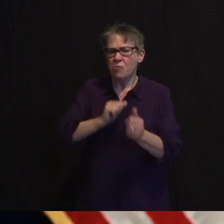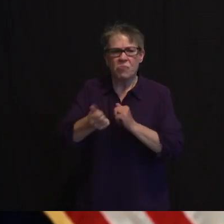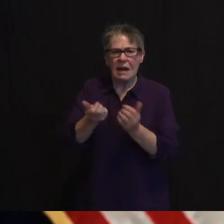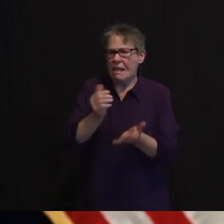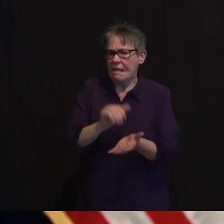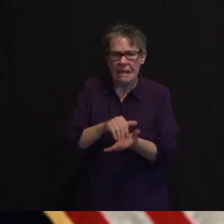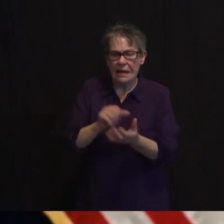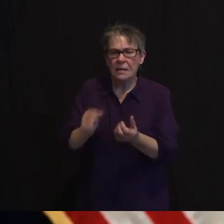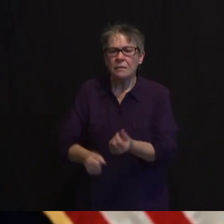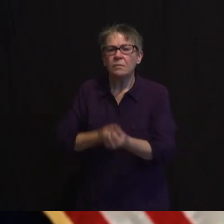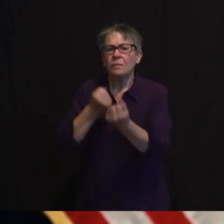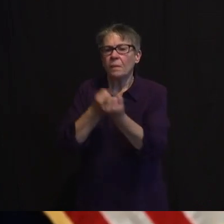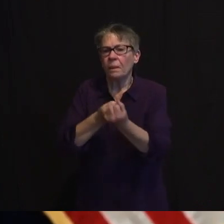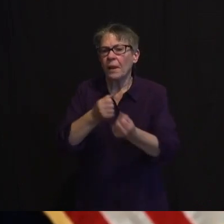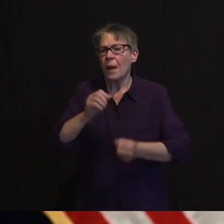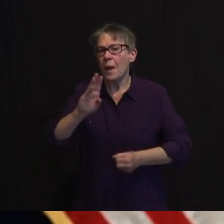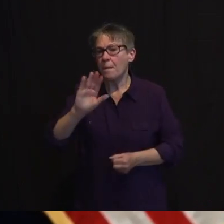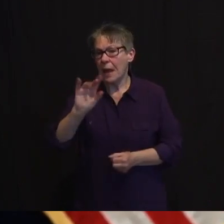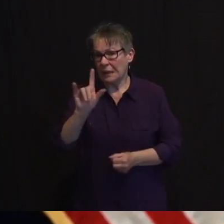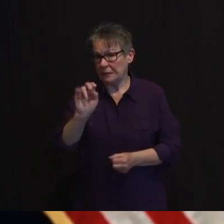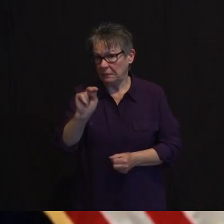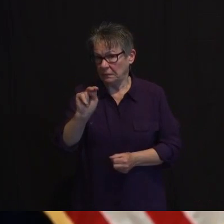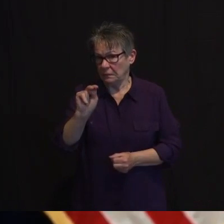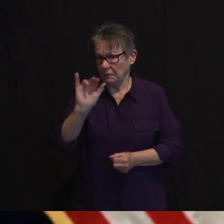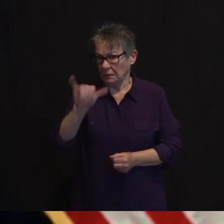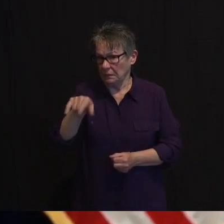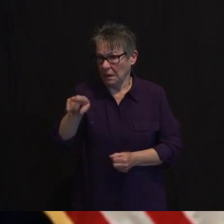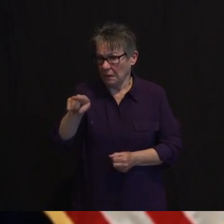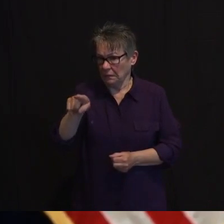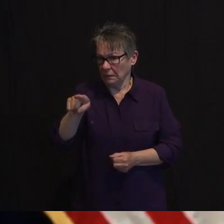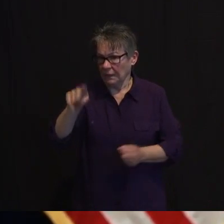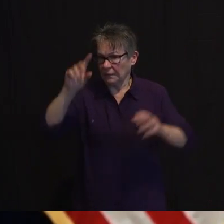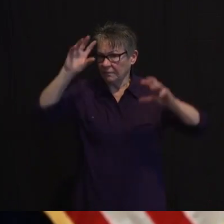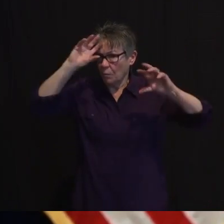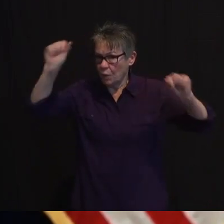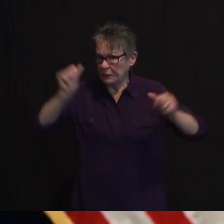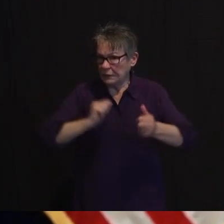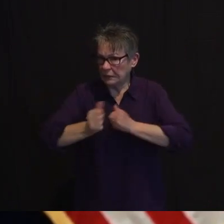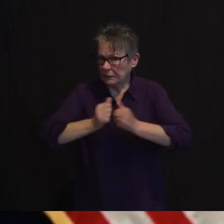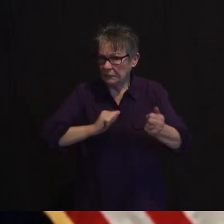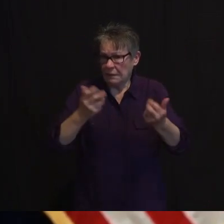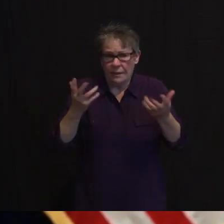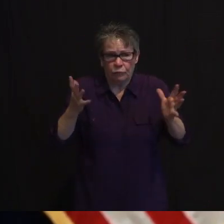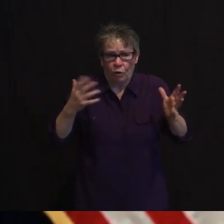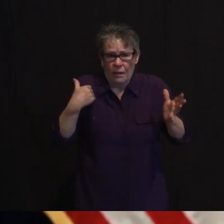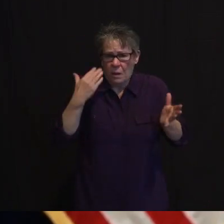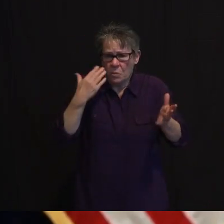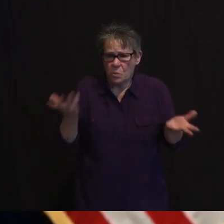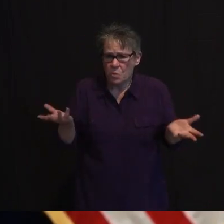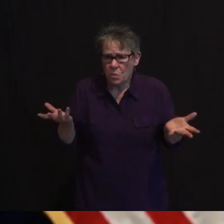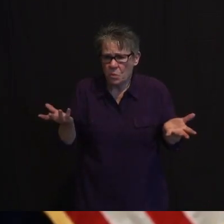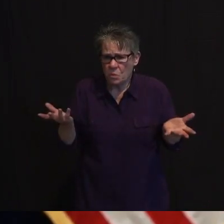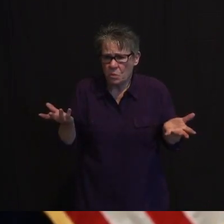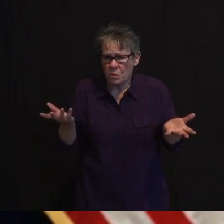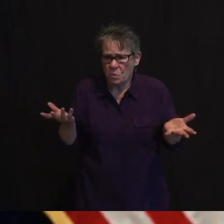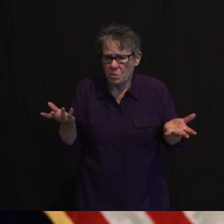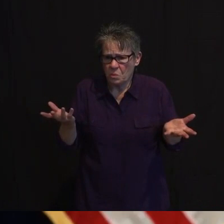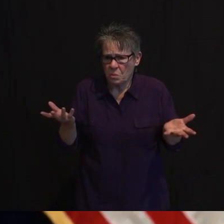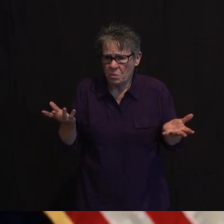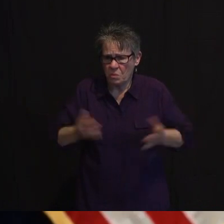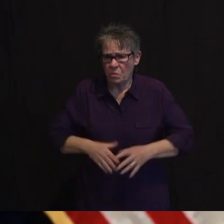multi-state coalition in terms of getting ourselves prepared both as a healthcare infrastructure matter and an economic jobs